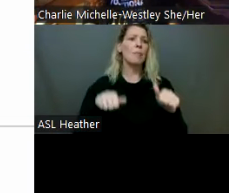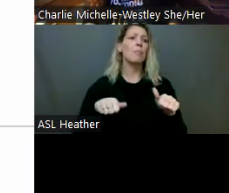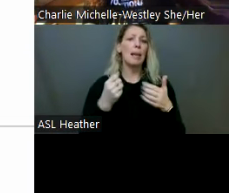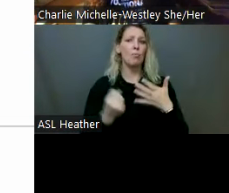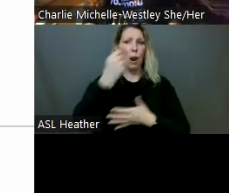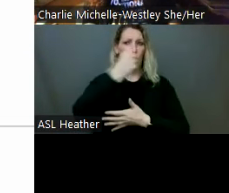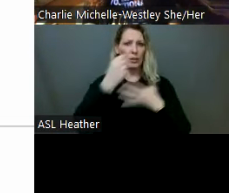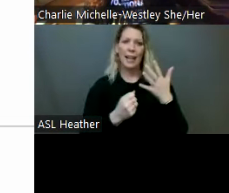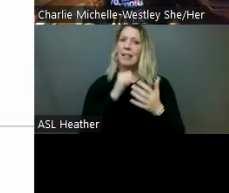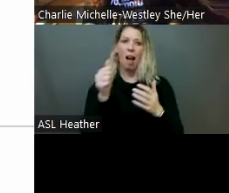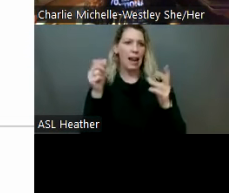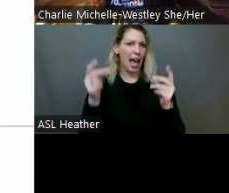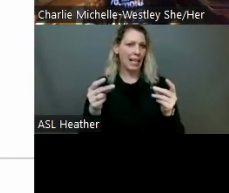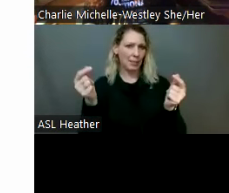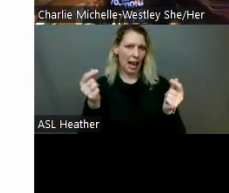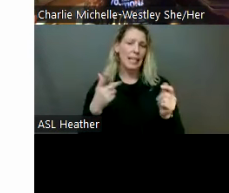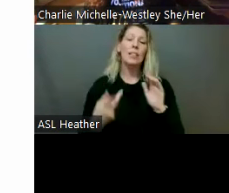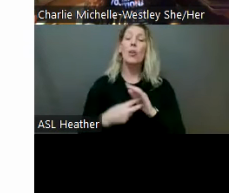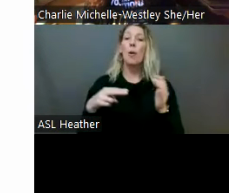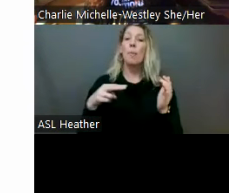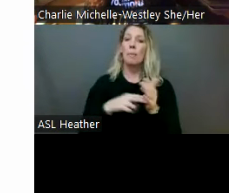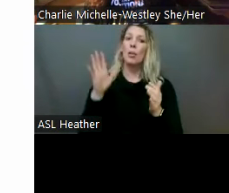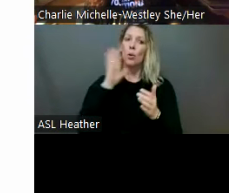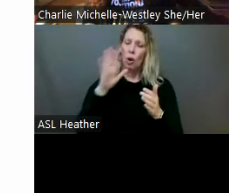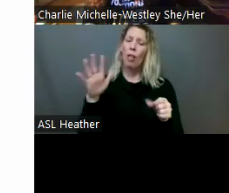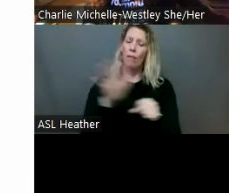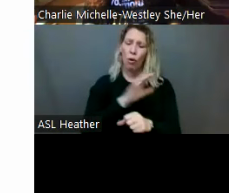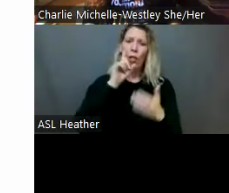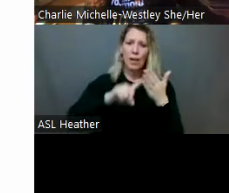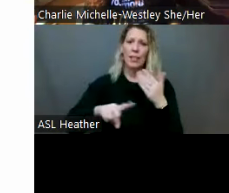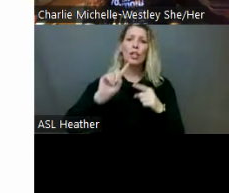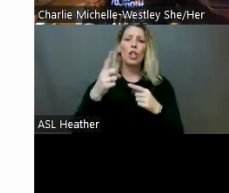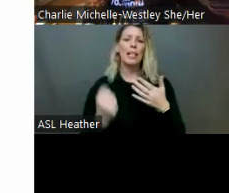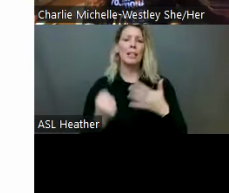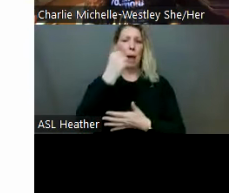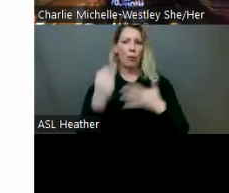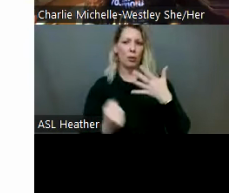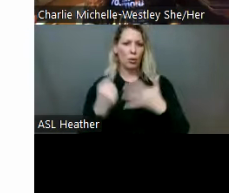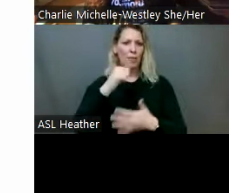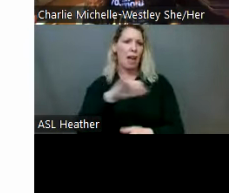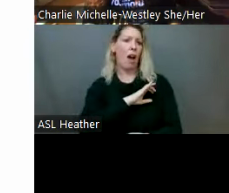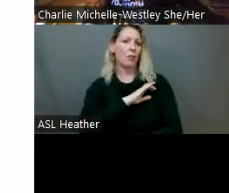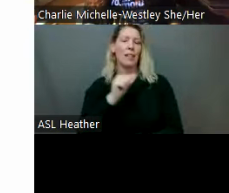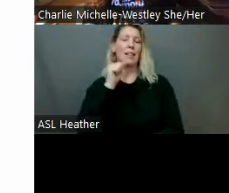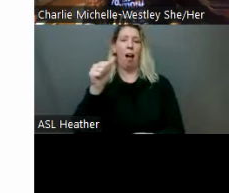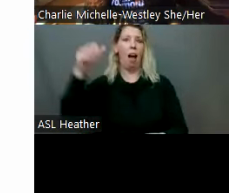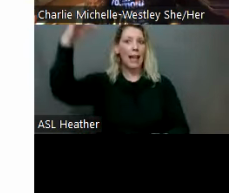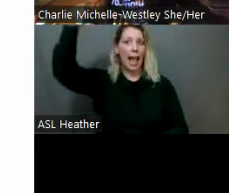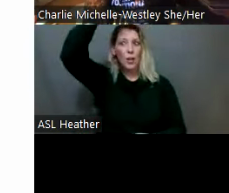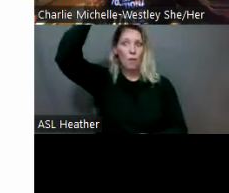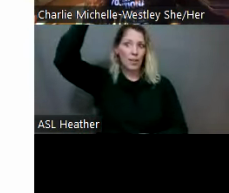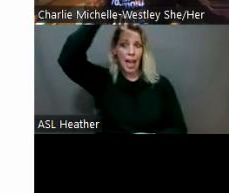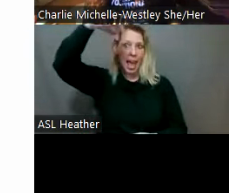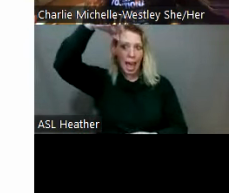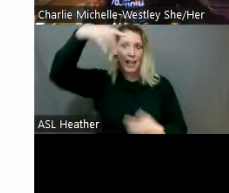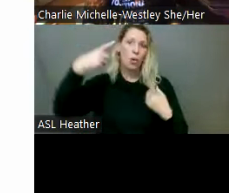prioritized, not expedited. So it would still get a thorough investigation. It would just be prioritized so that the officer wouldn't have it hanging over their head while they're waiting to find out they